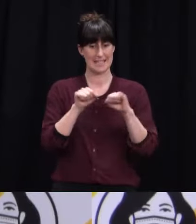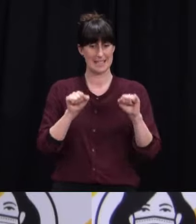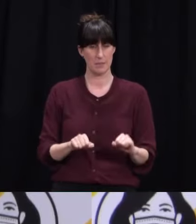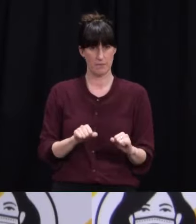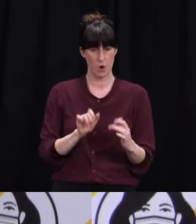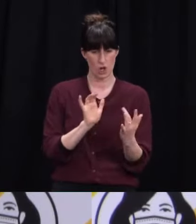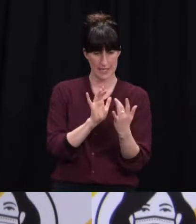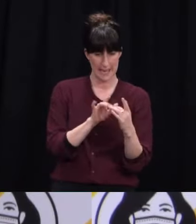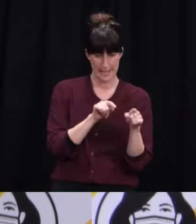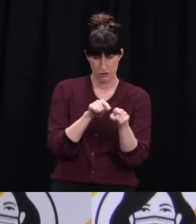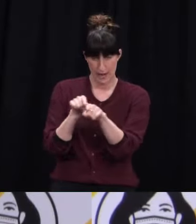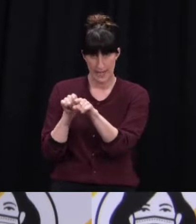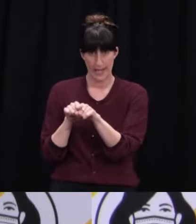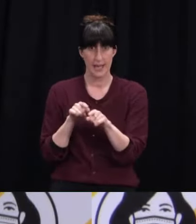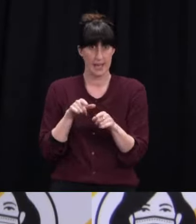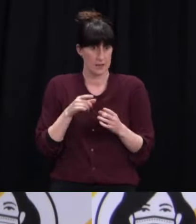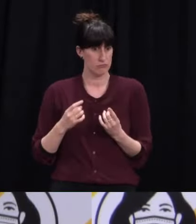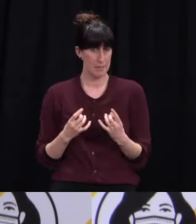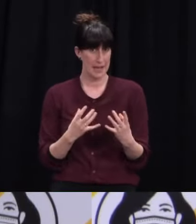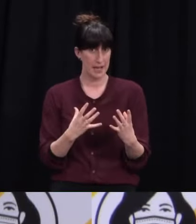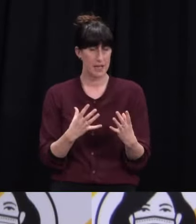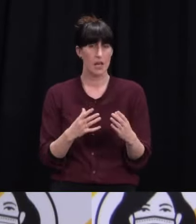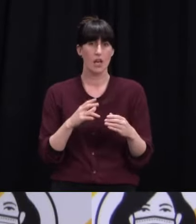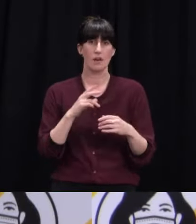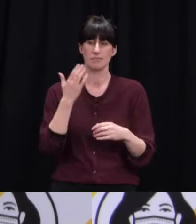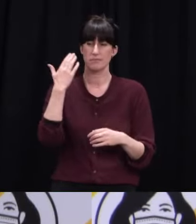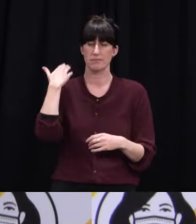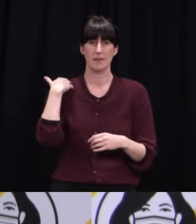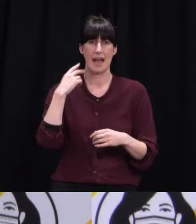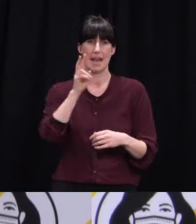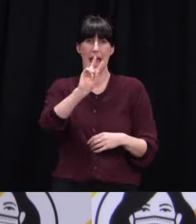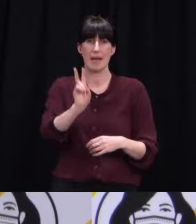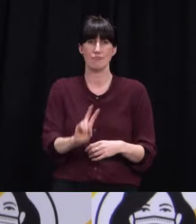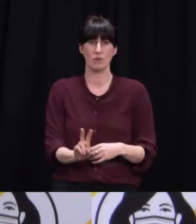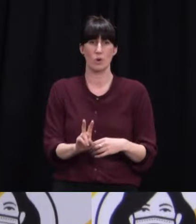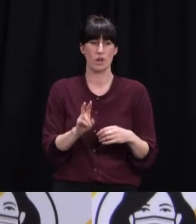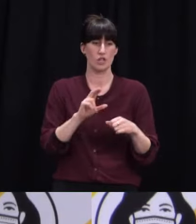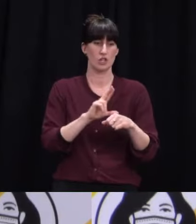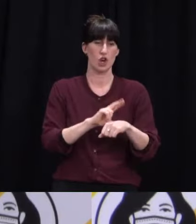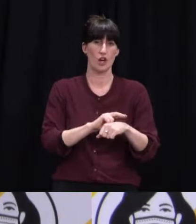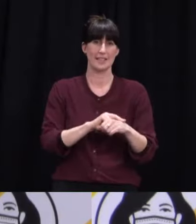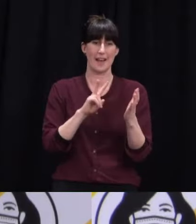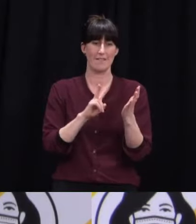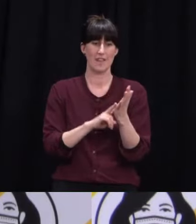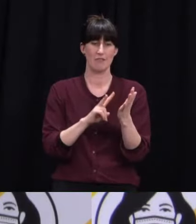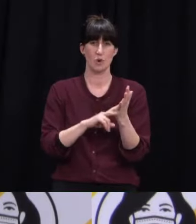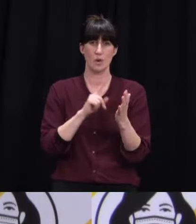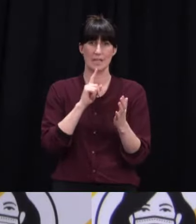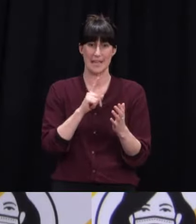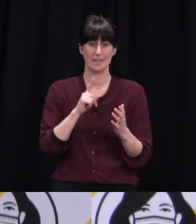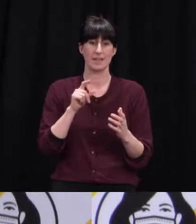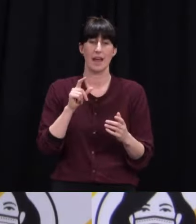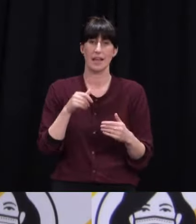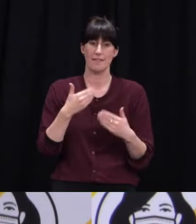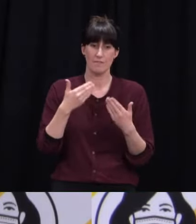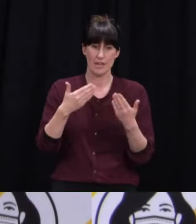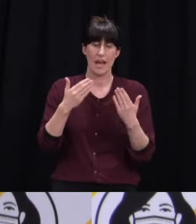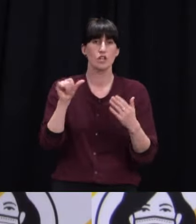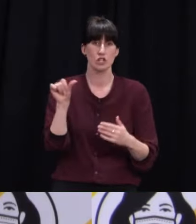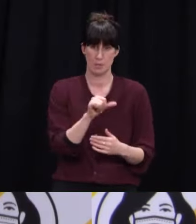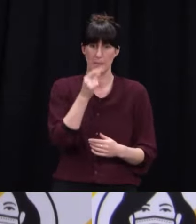Vero, now Associate Minister Vero, recommended in April that we should be able to trace 1,000 cases a day. We have